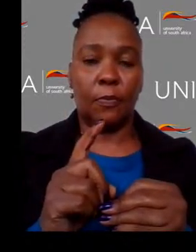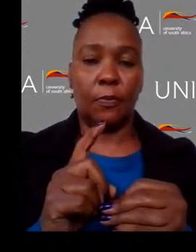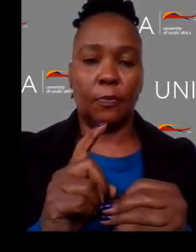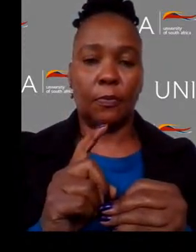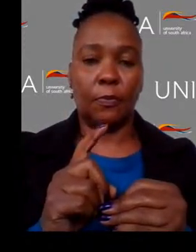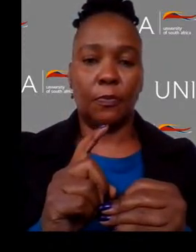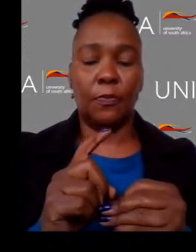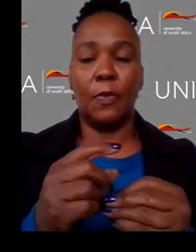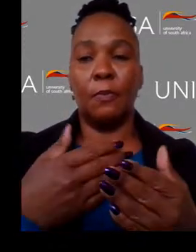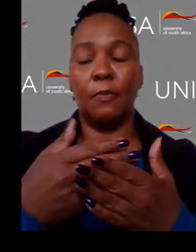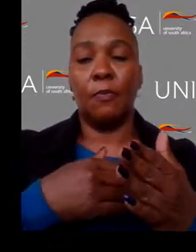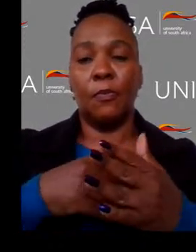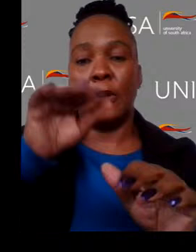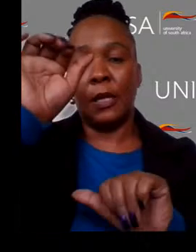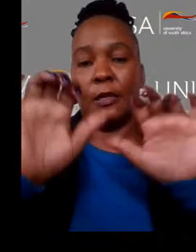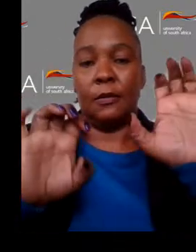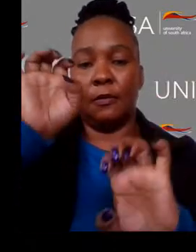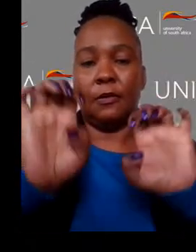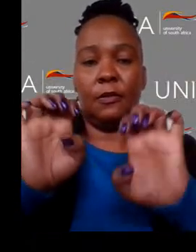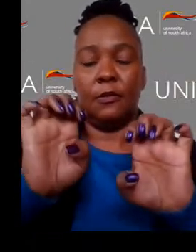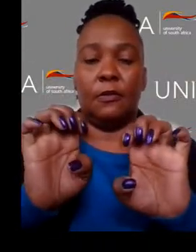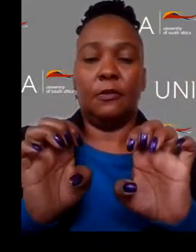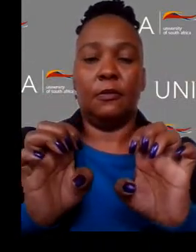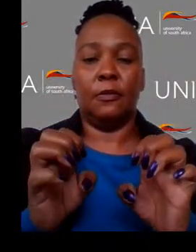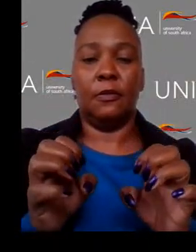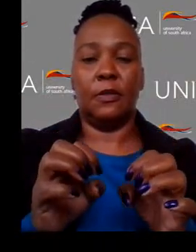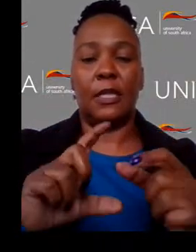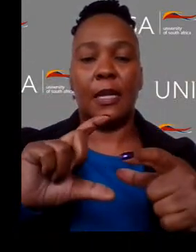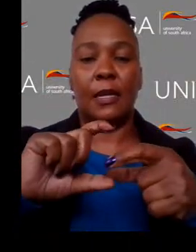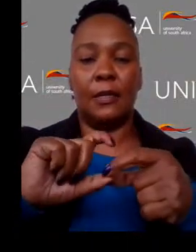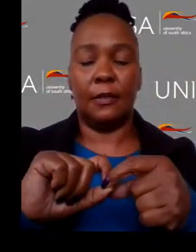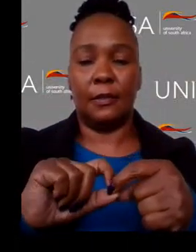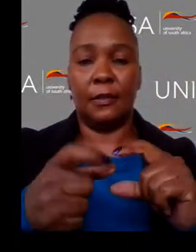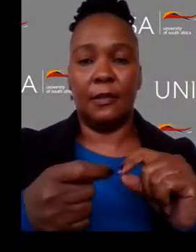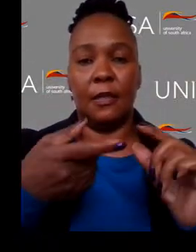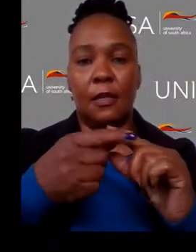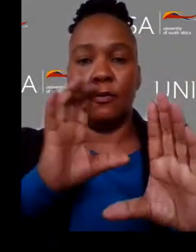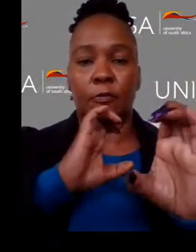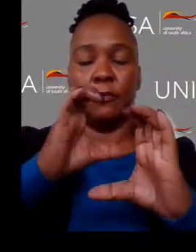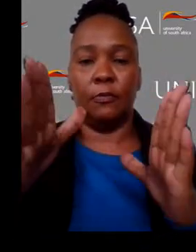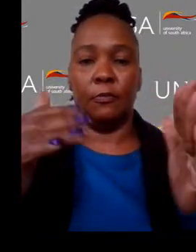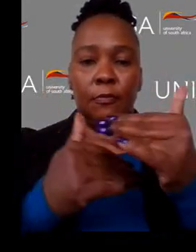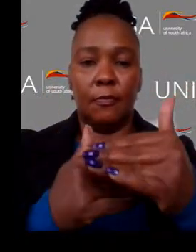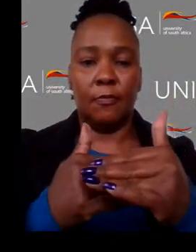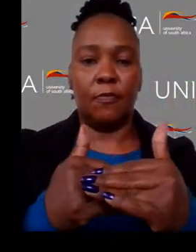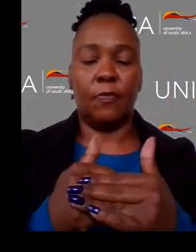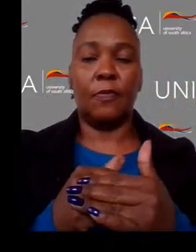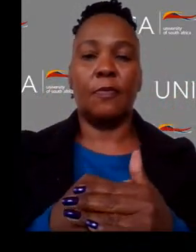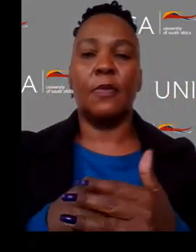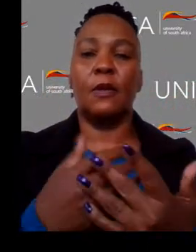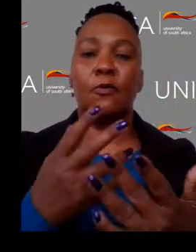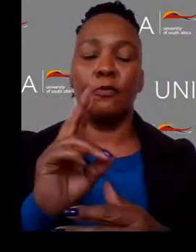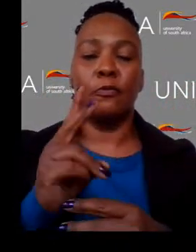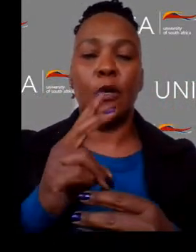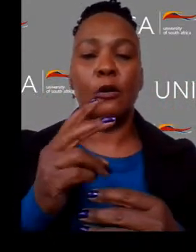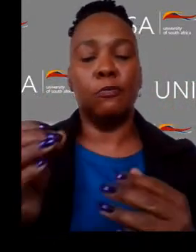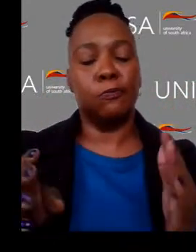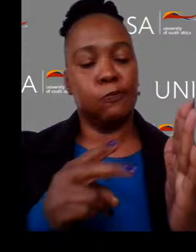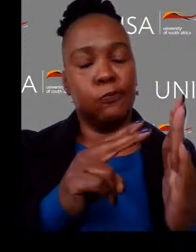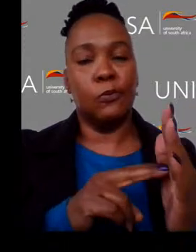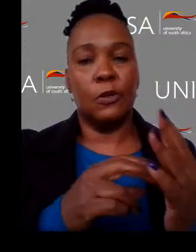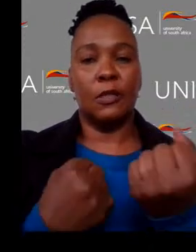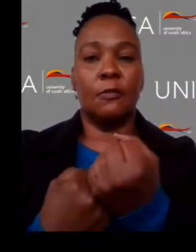assessment. The pre-course assessment link is in the chat. It's also, if you're watching on the support platform,